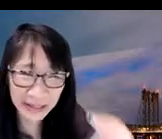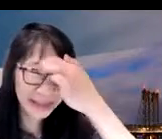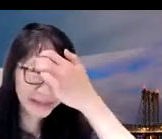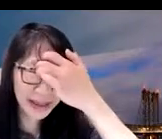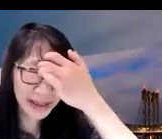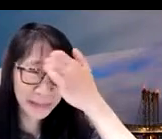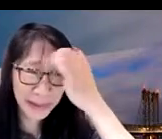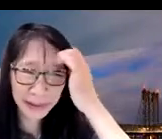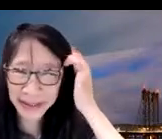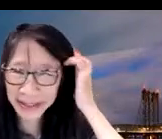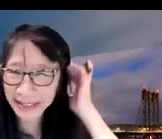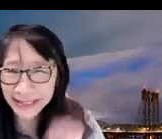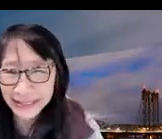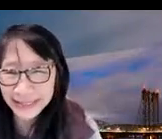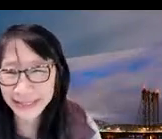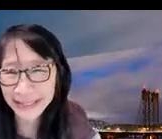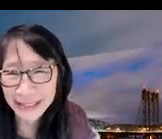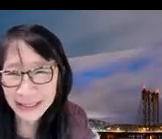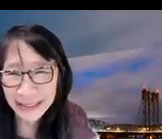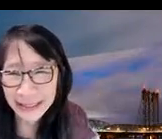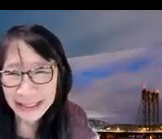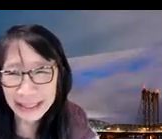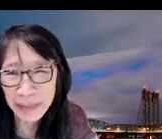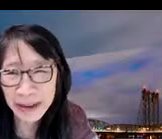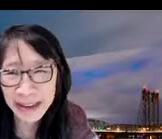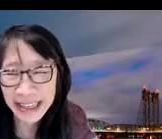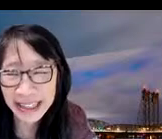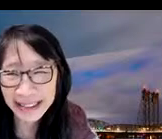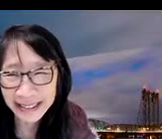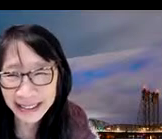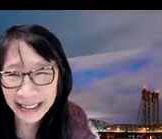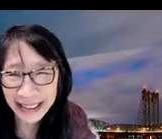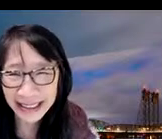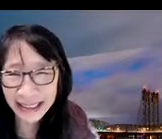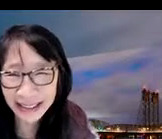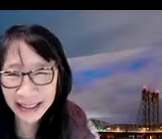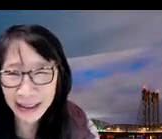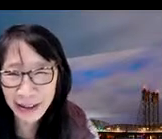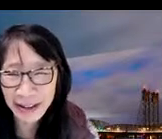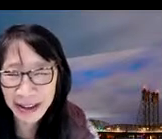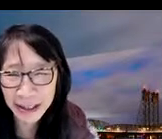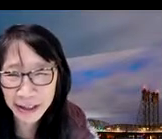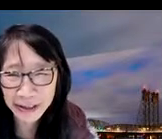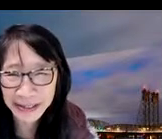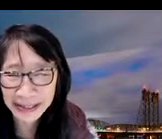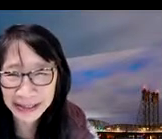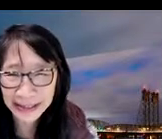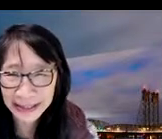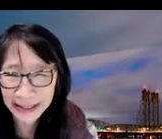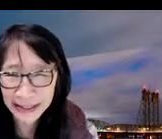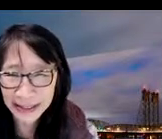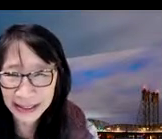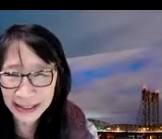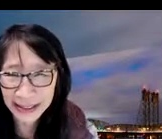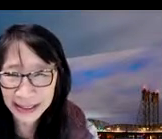That's great. Thank you, Barbara. See, Marion. Hello, how are you?